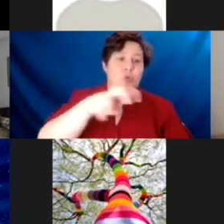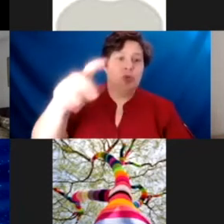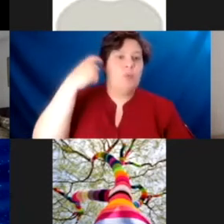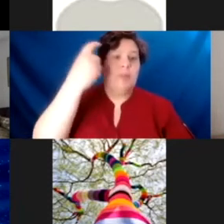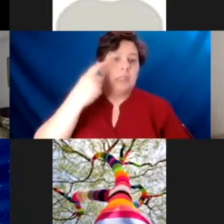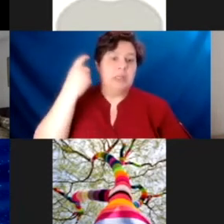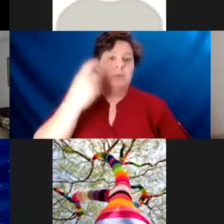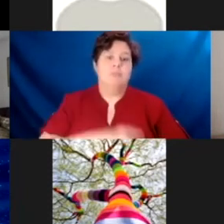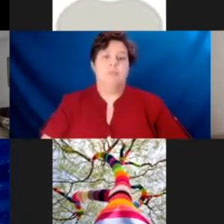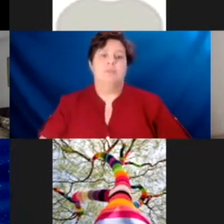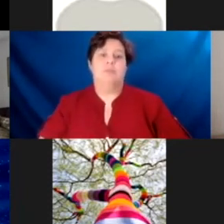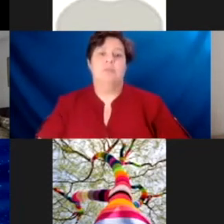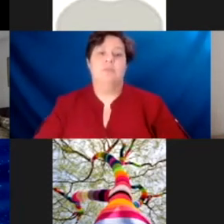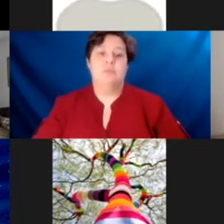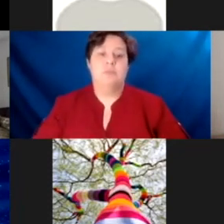about